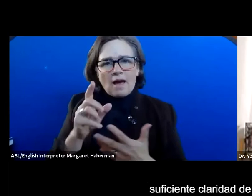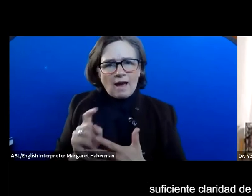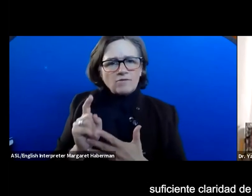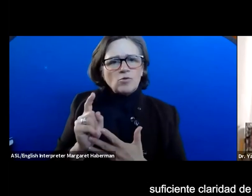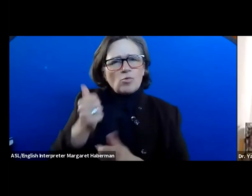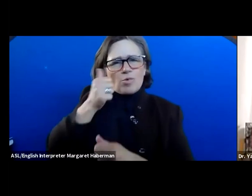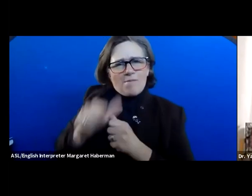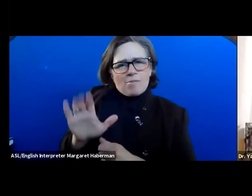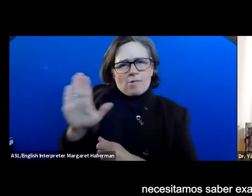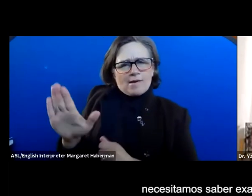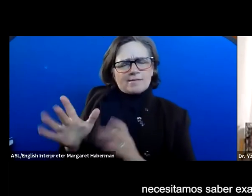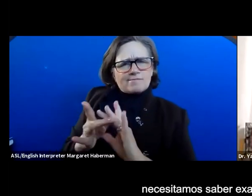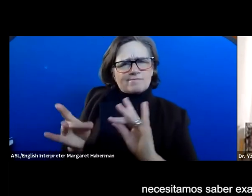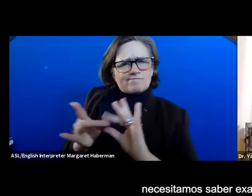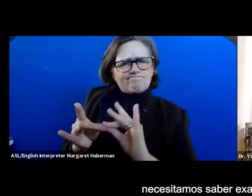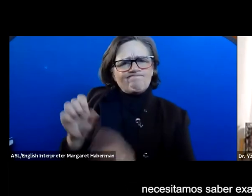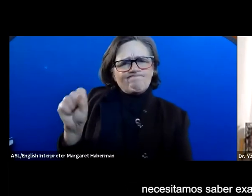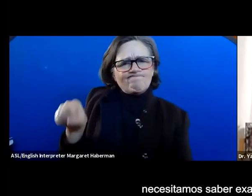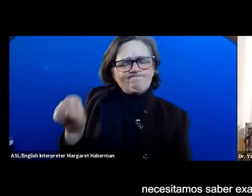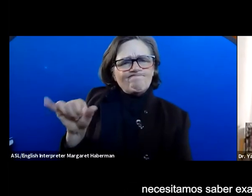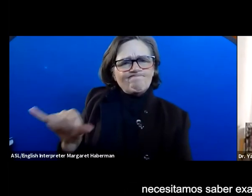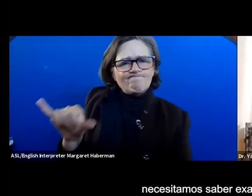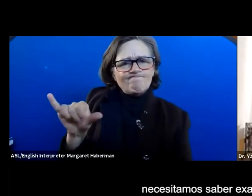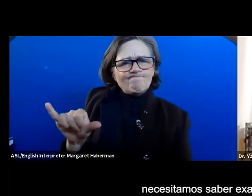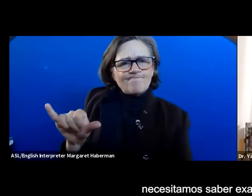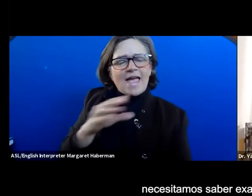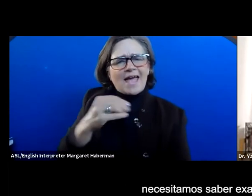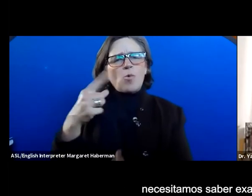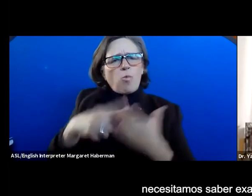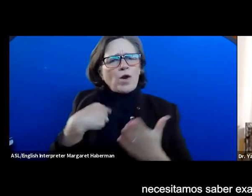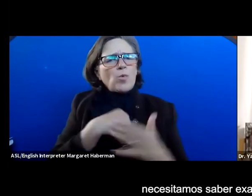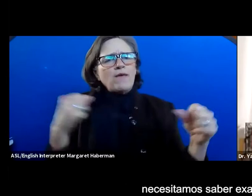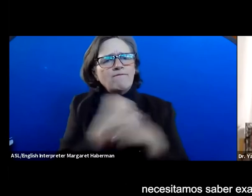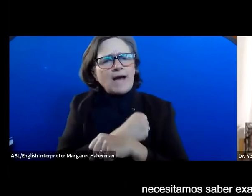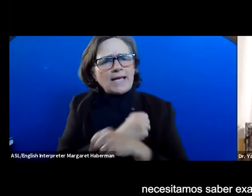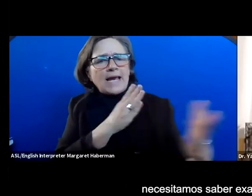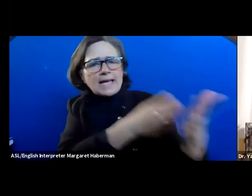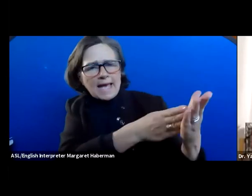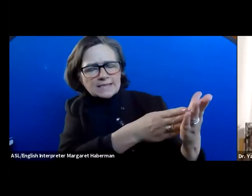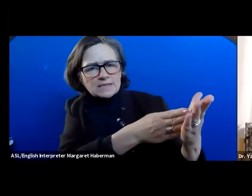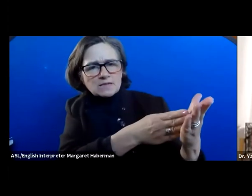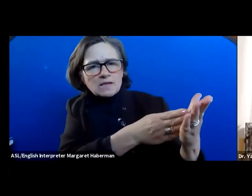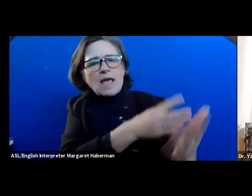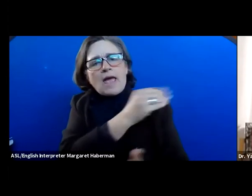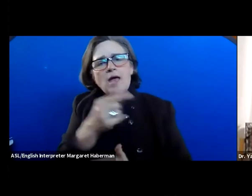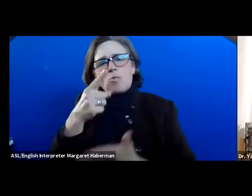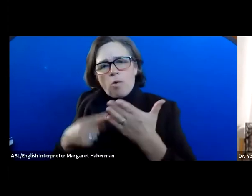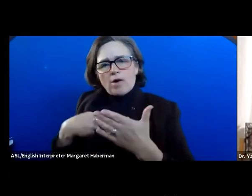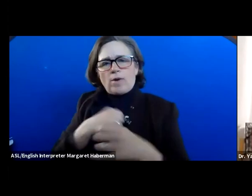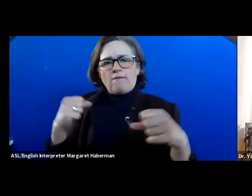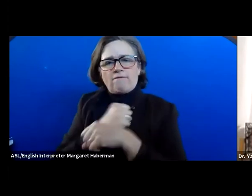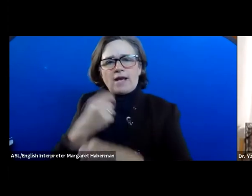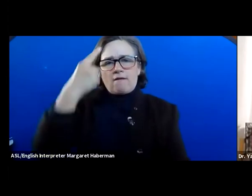was saying. We need to know exactly what it is we're fighting against and what we're fighting for. In other words, to